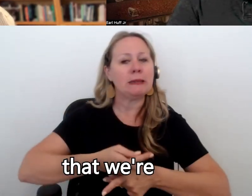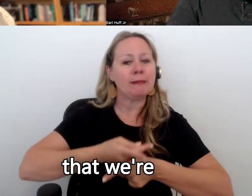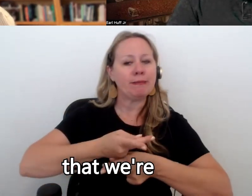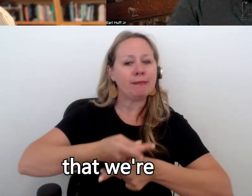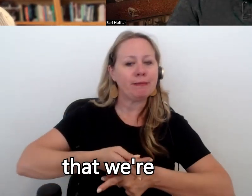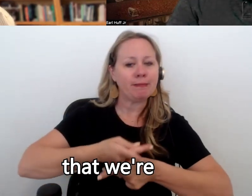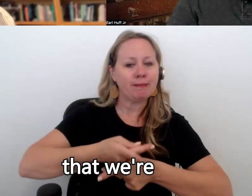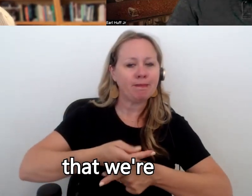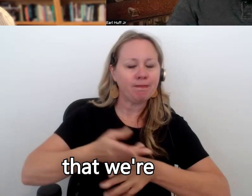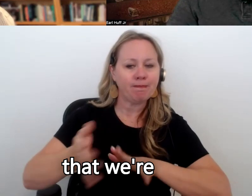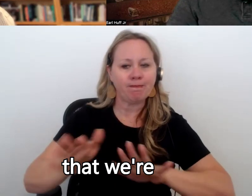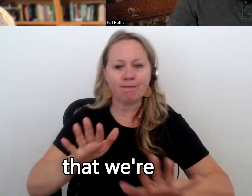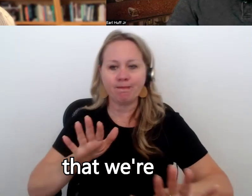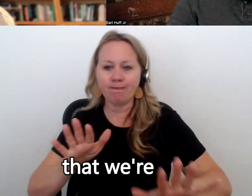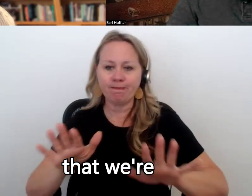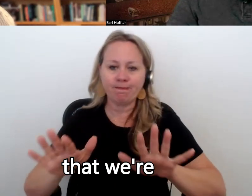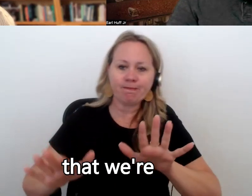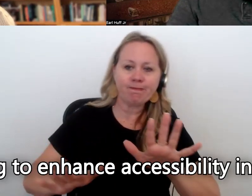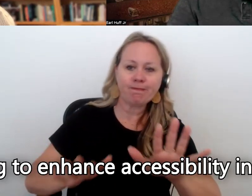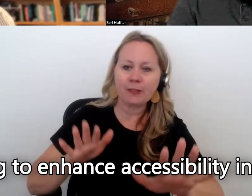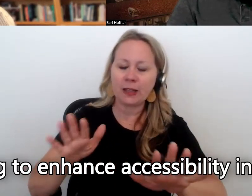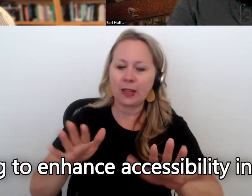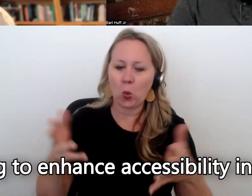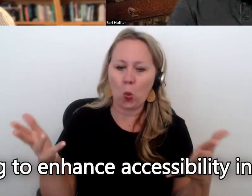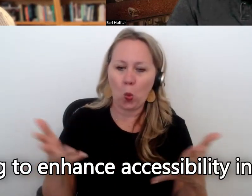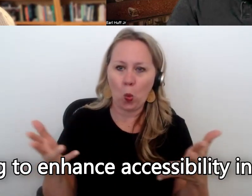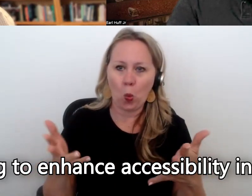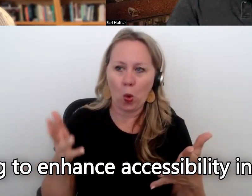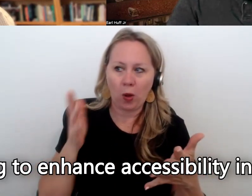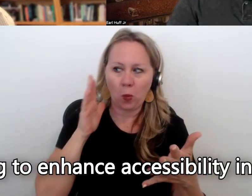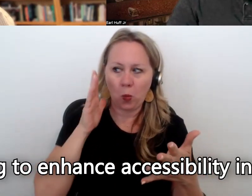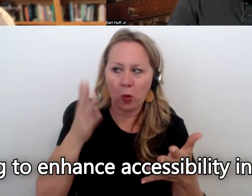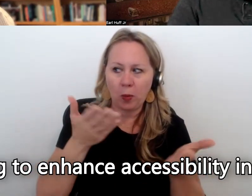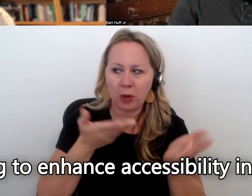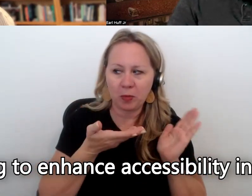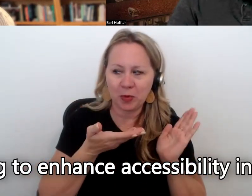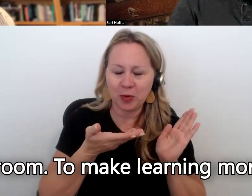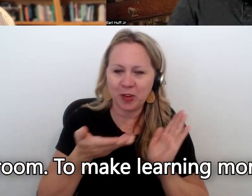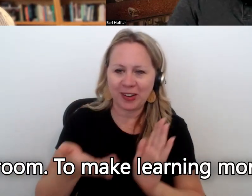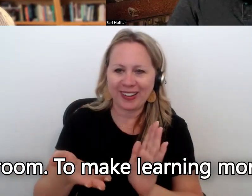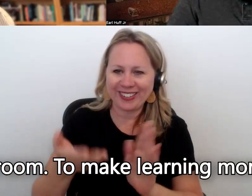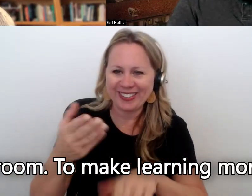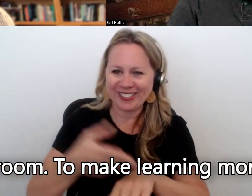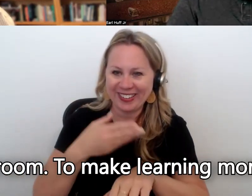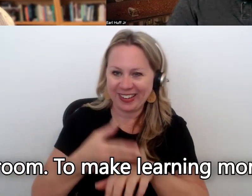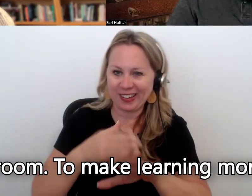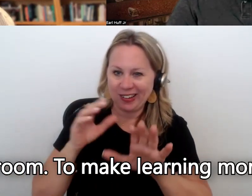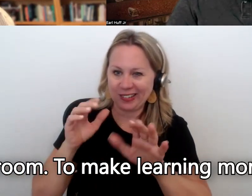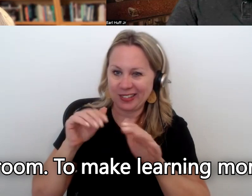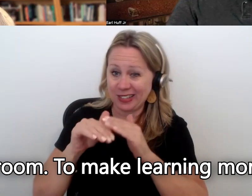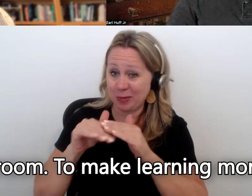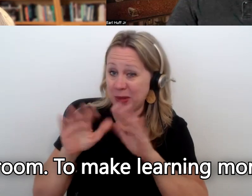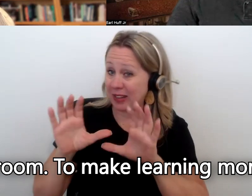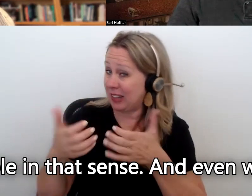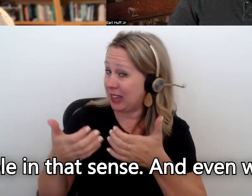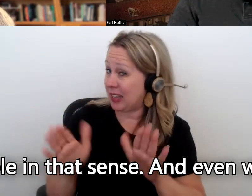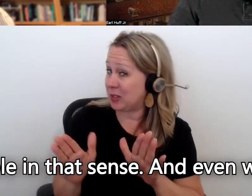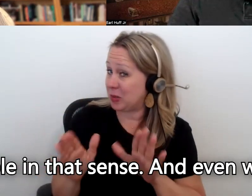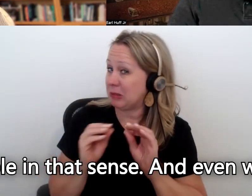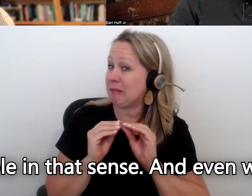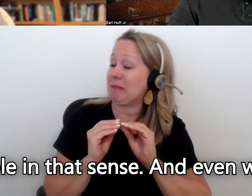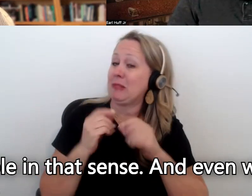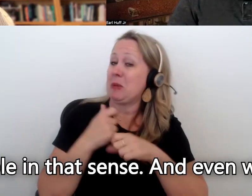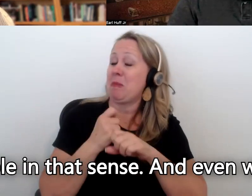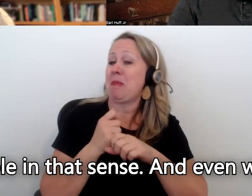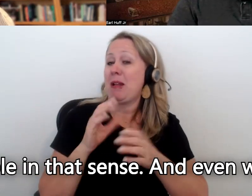is that we're bringing to enhance accessibility in the classroom, to make learning more